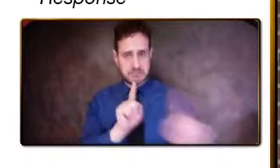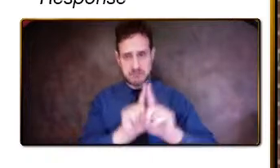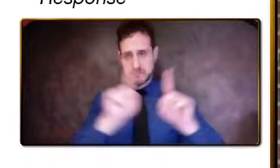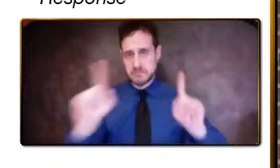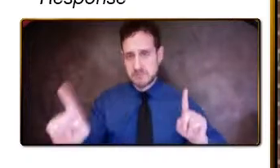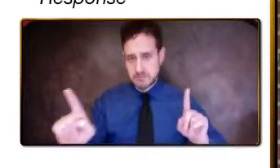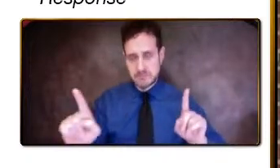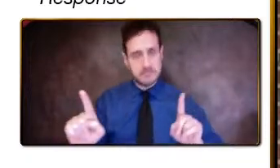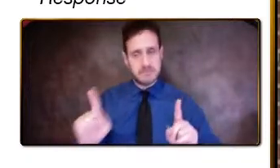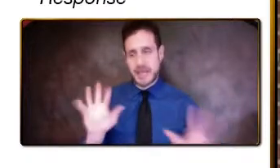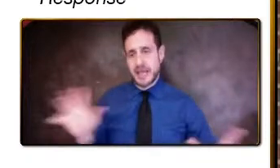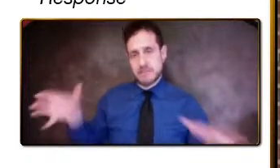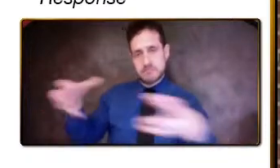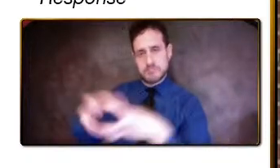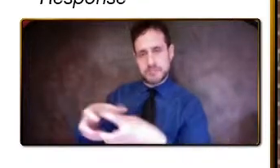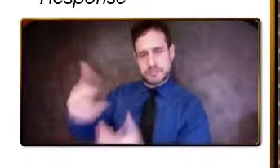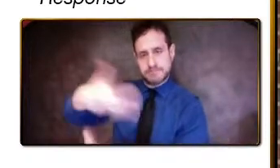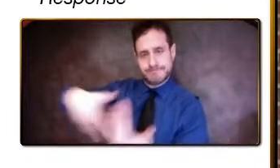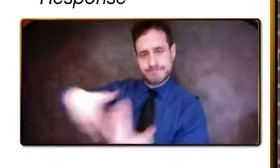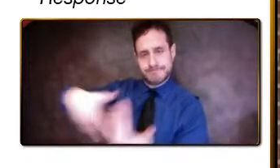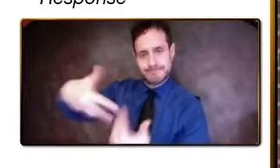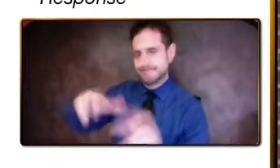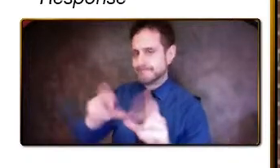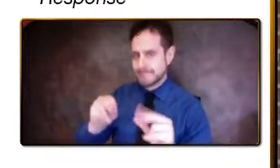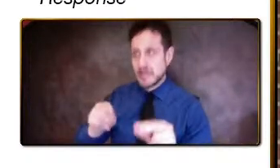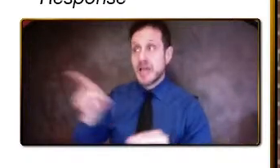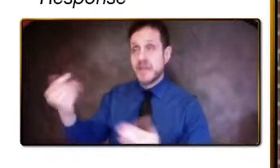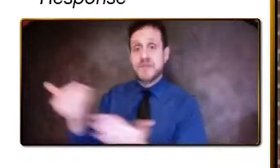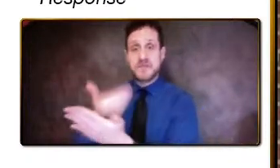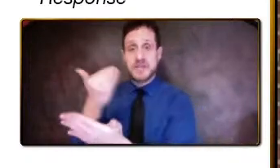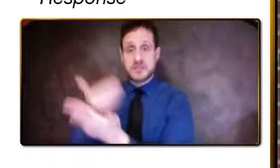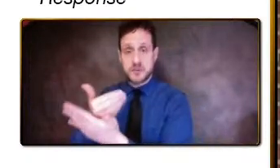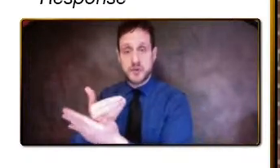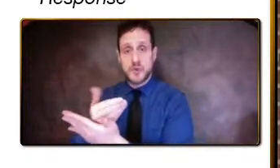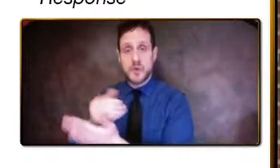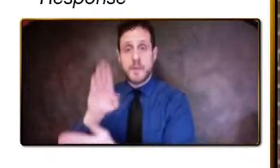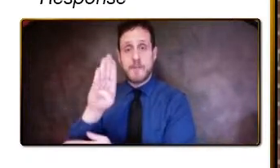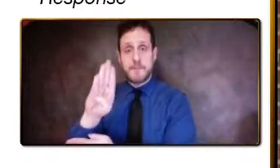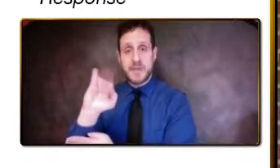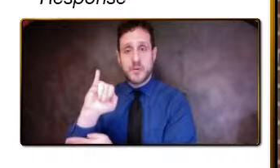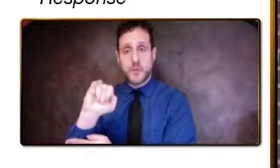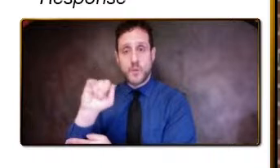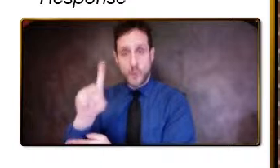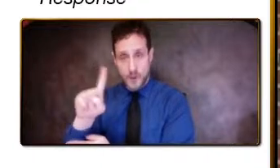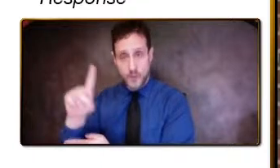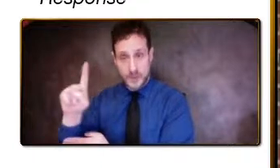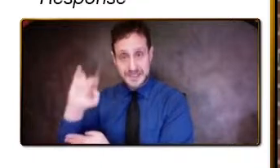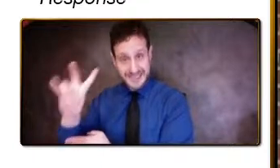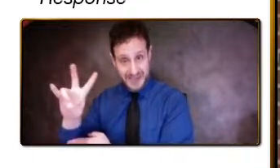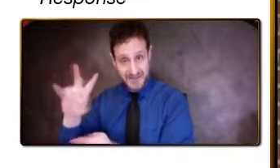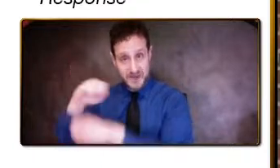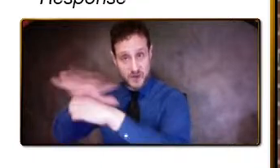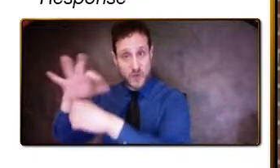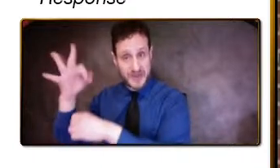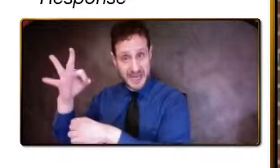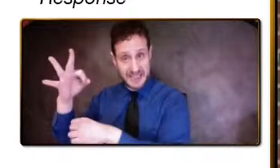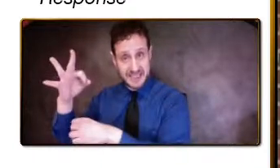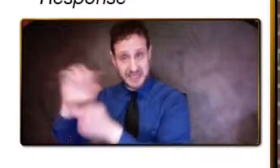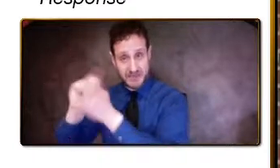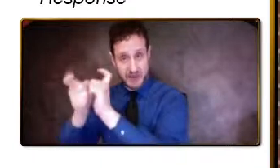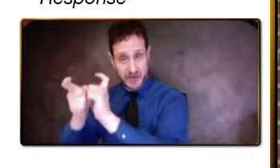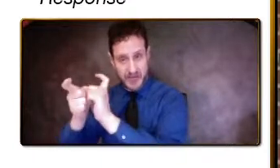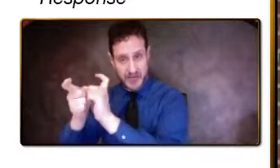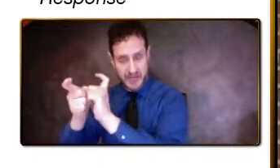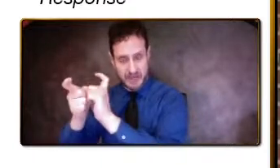variant could sweep across the state as it swept across the UK. And that would lead us back to a place that we